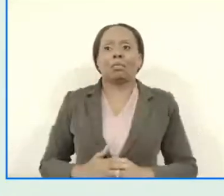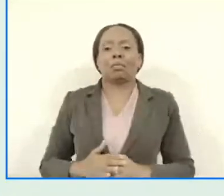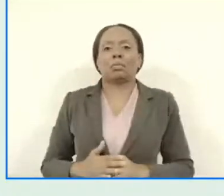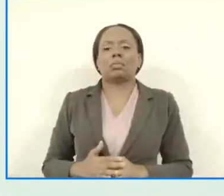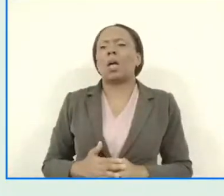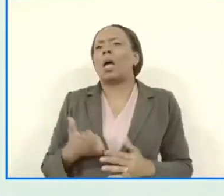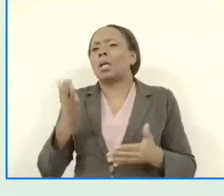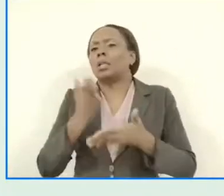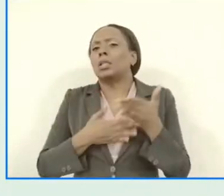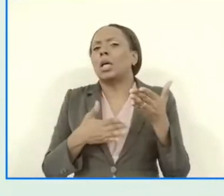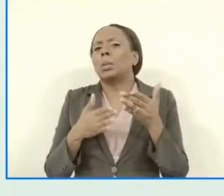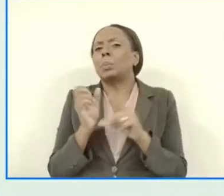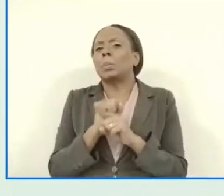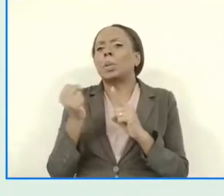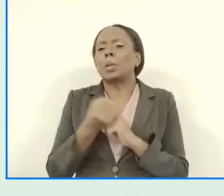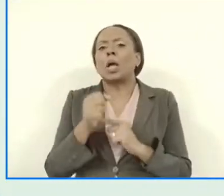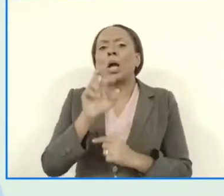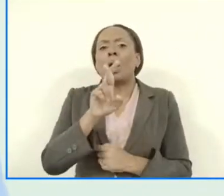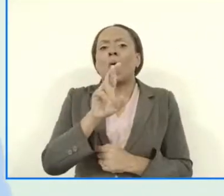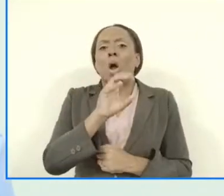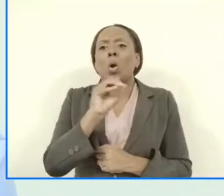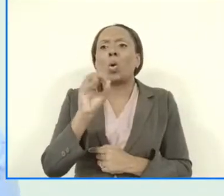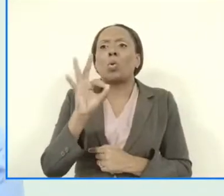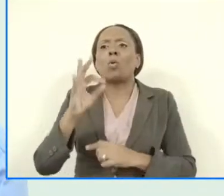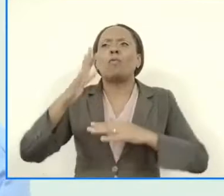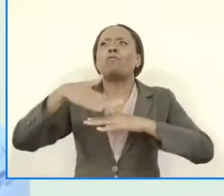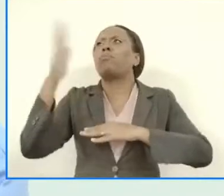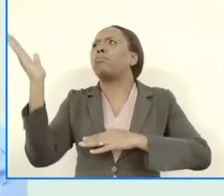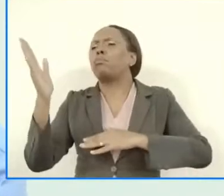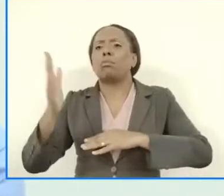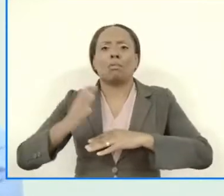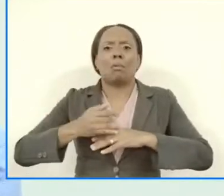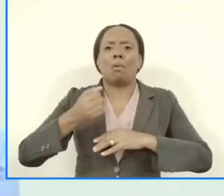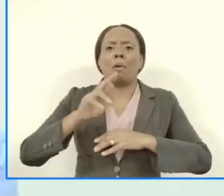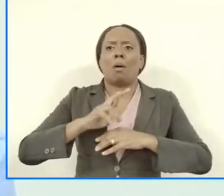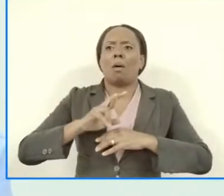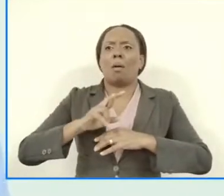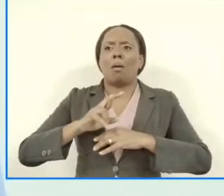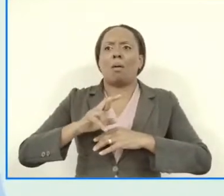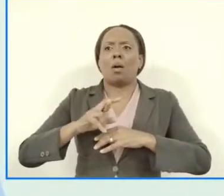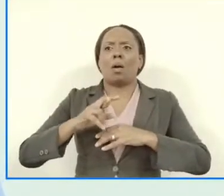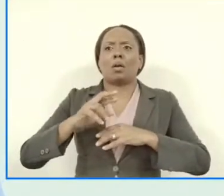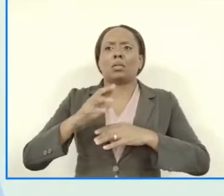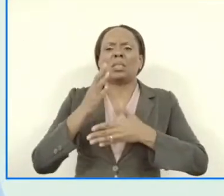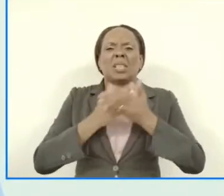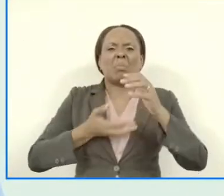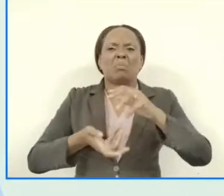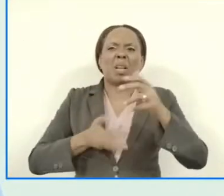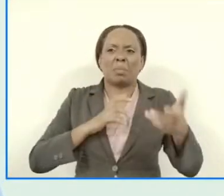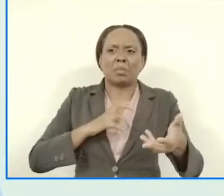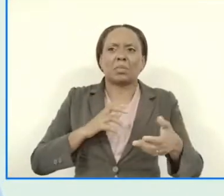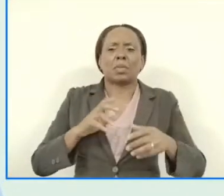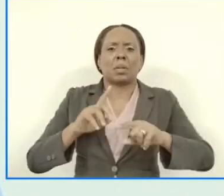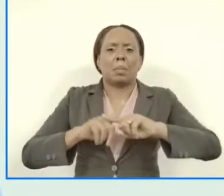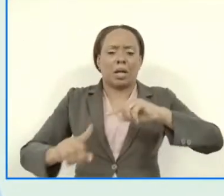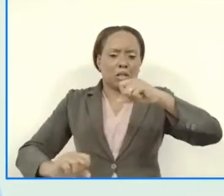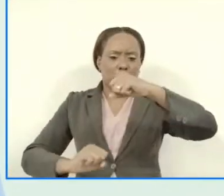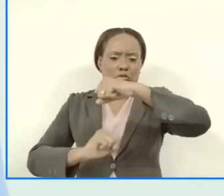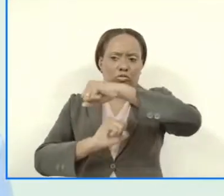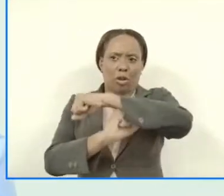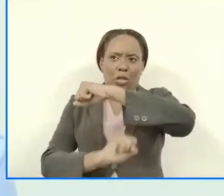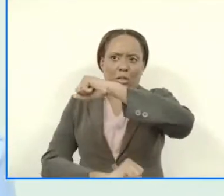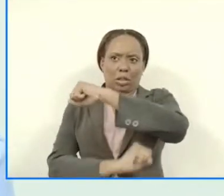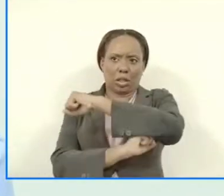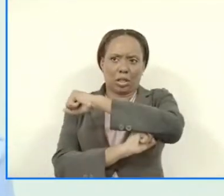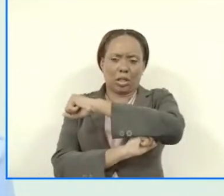has come off, persons may say my roof has been damaged or my roof is off, but when you look at the structure, what the damage sustained to the